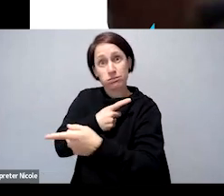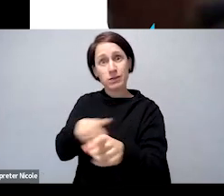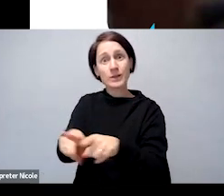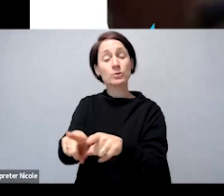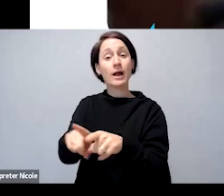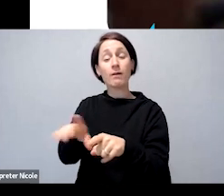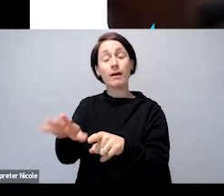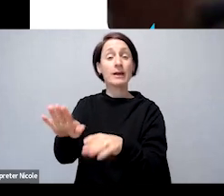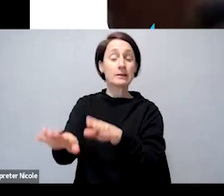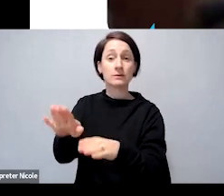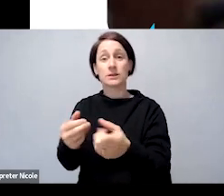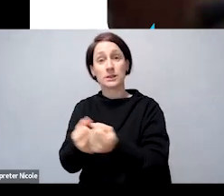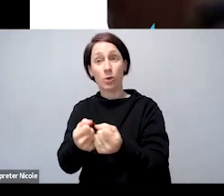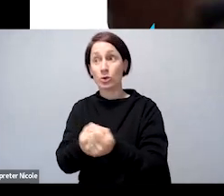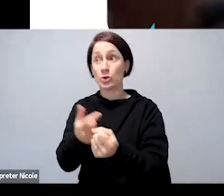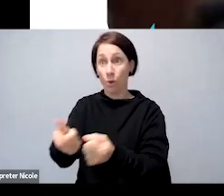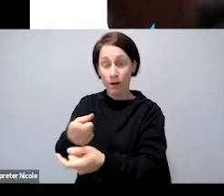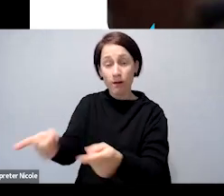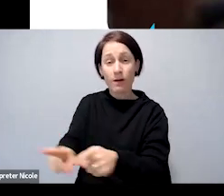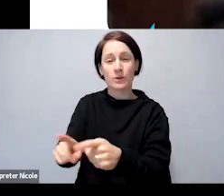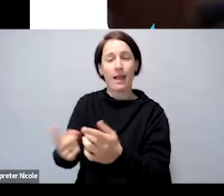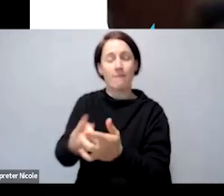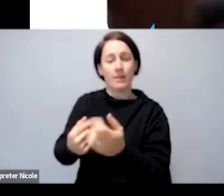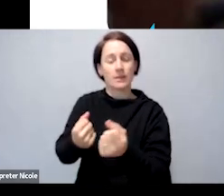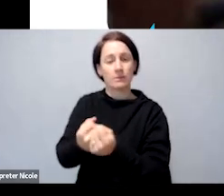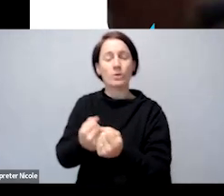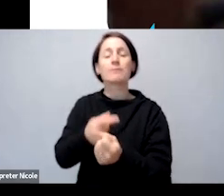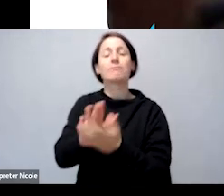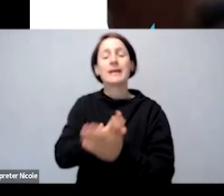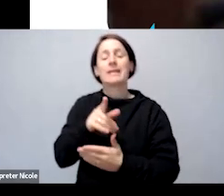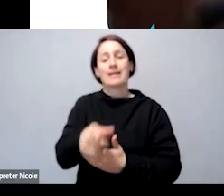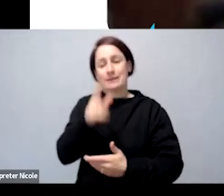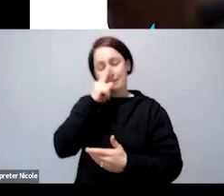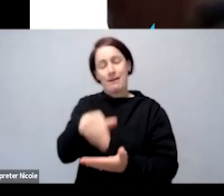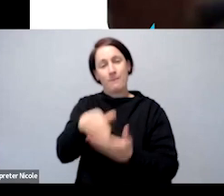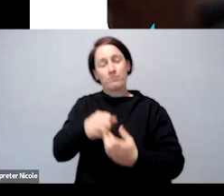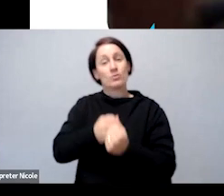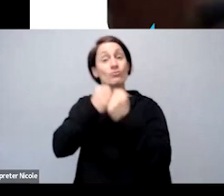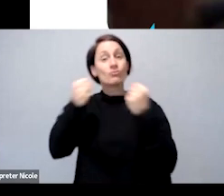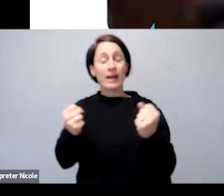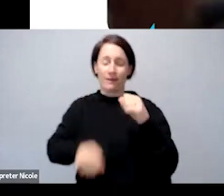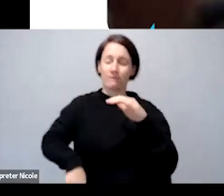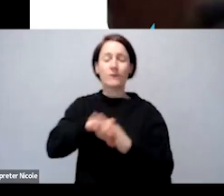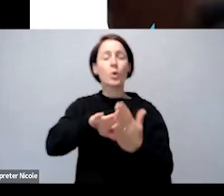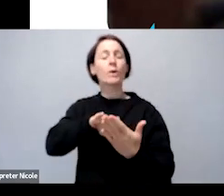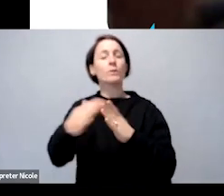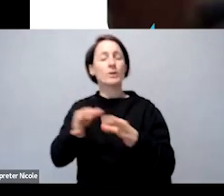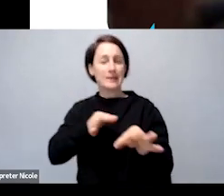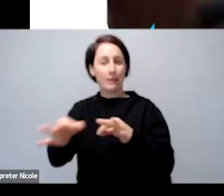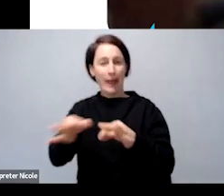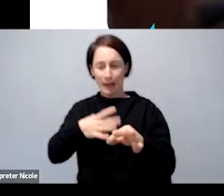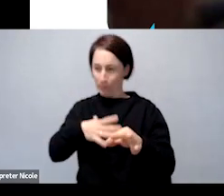community. And it can really strengthen whole of community planning when we think and take the perspective of people with disability and learn together with